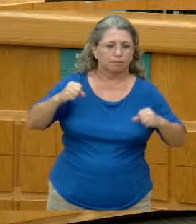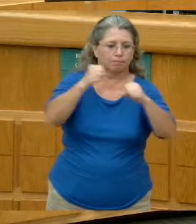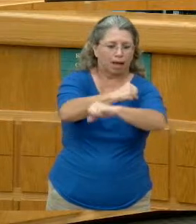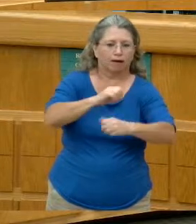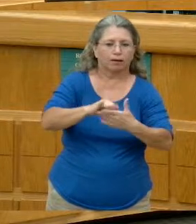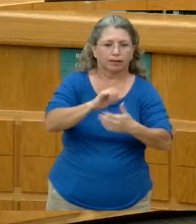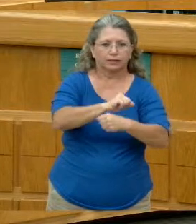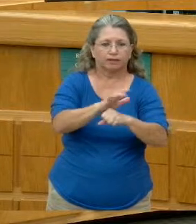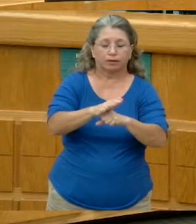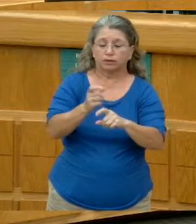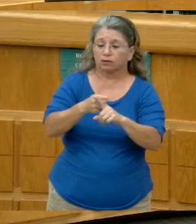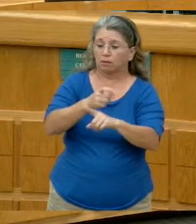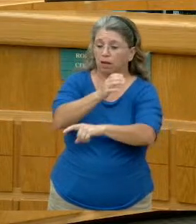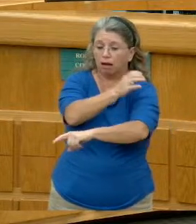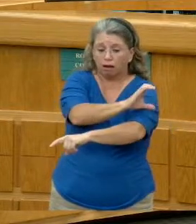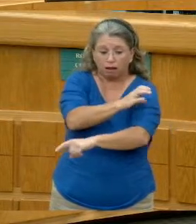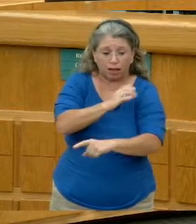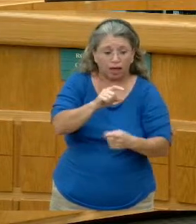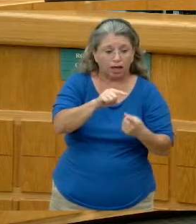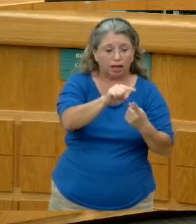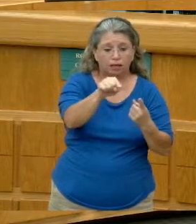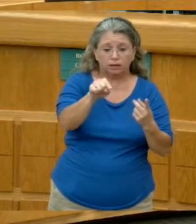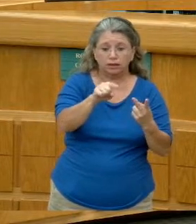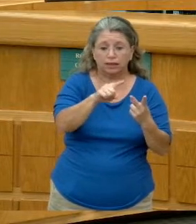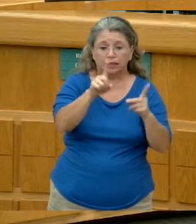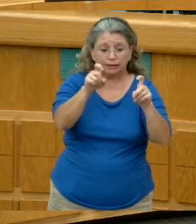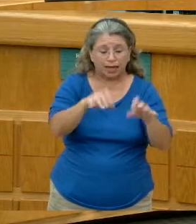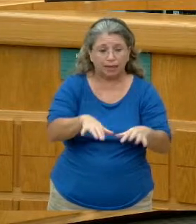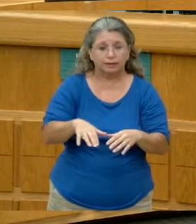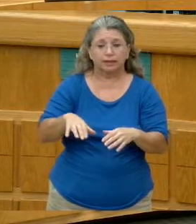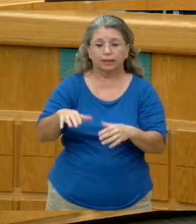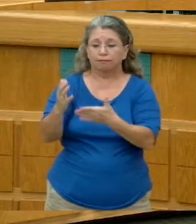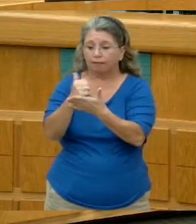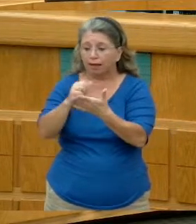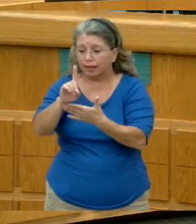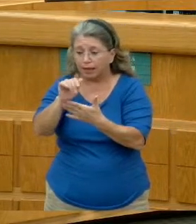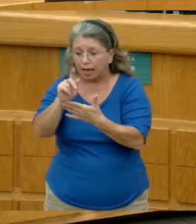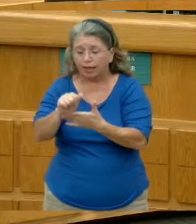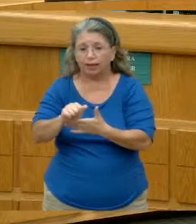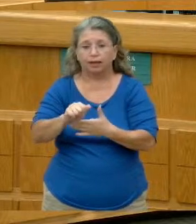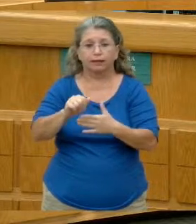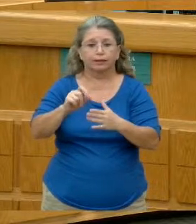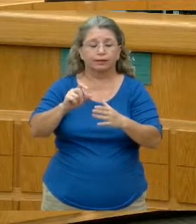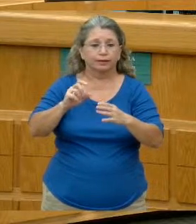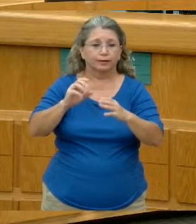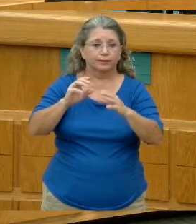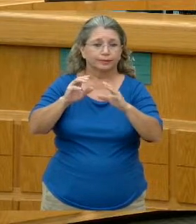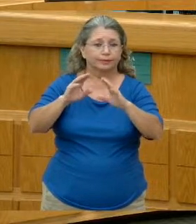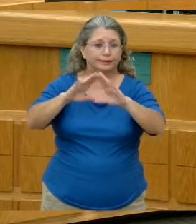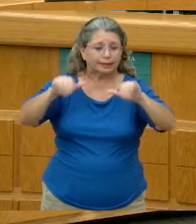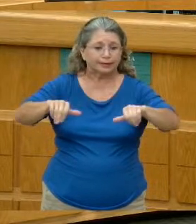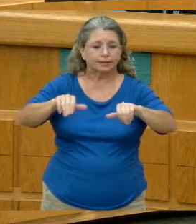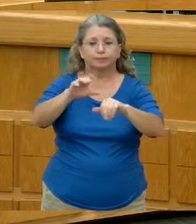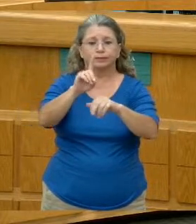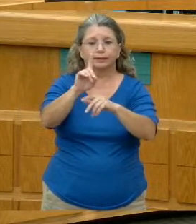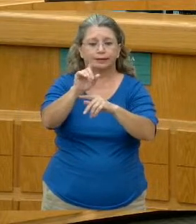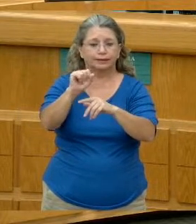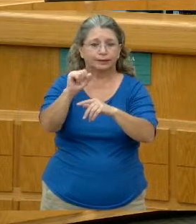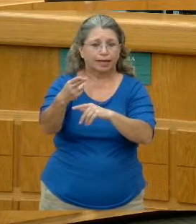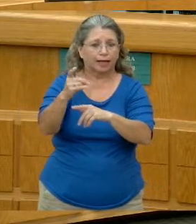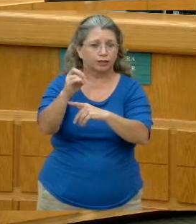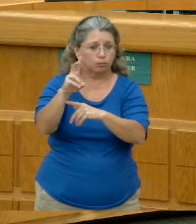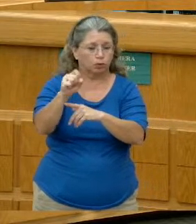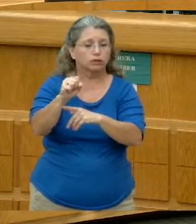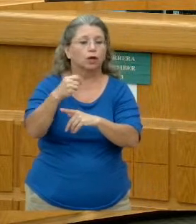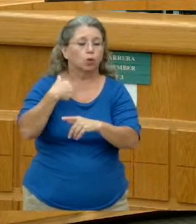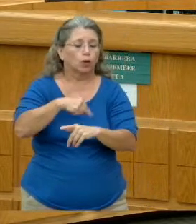So from clinics to testing to data to dashboards, we're going to make sure that you get the